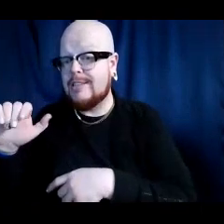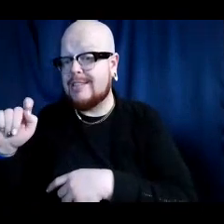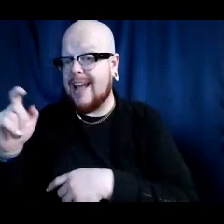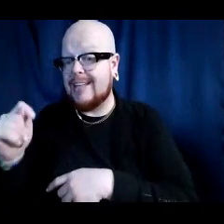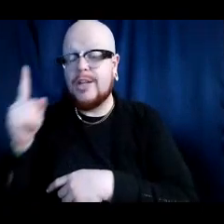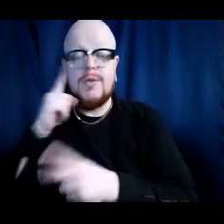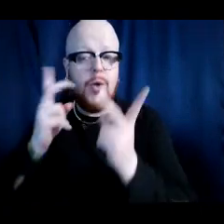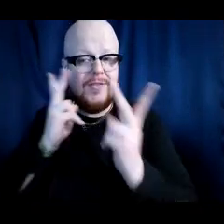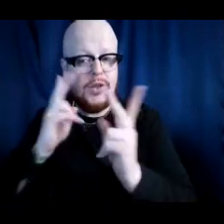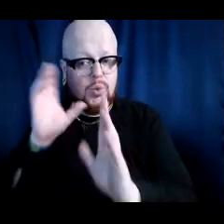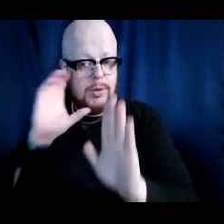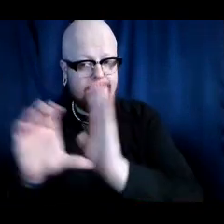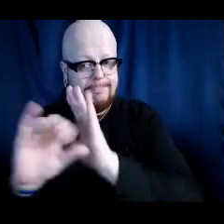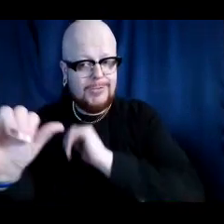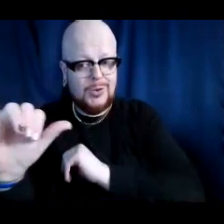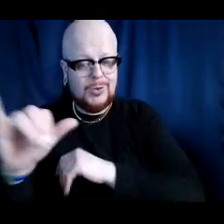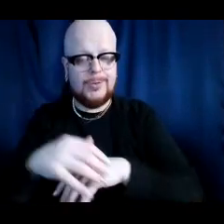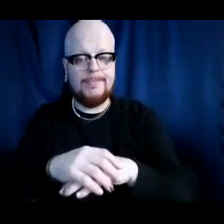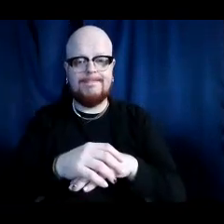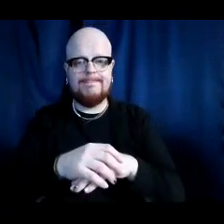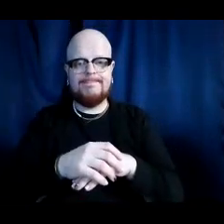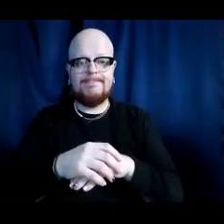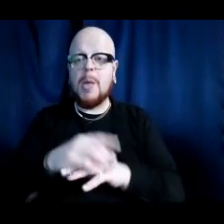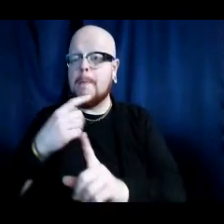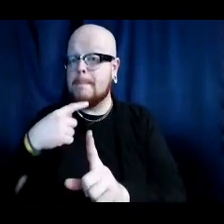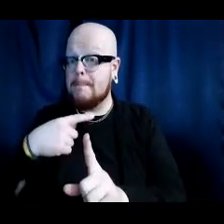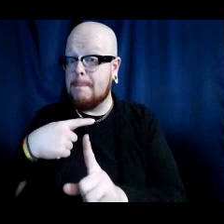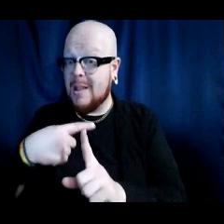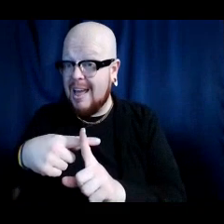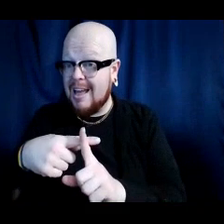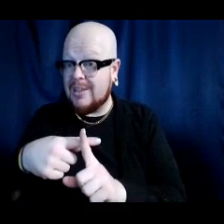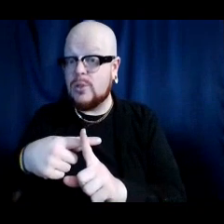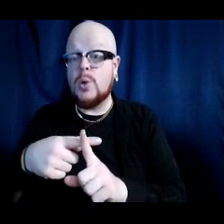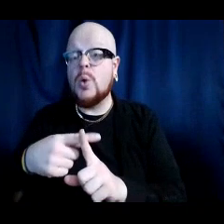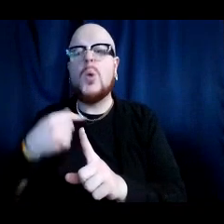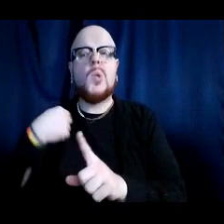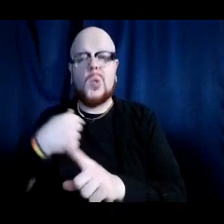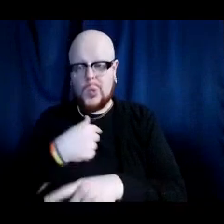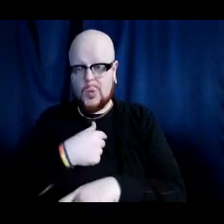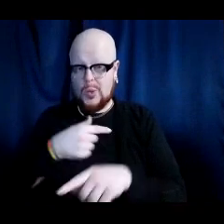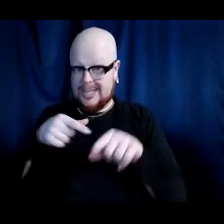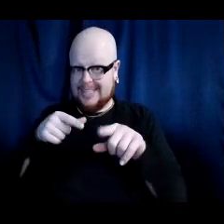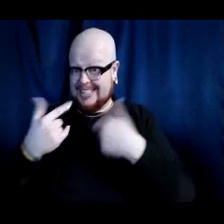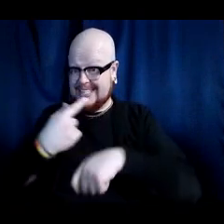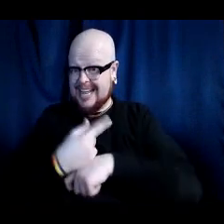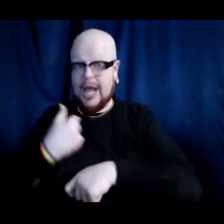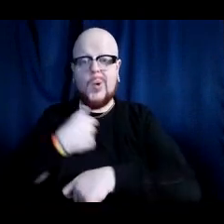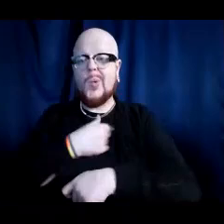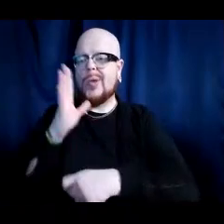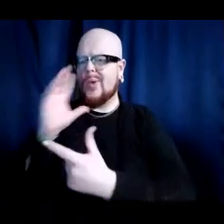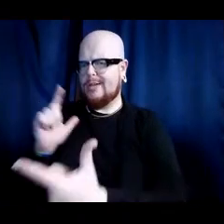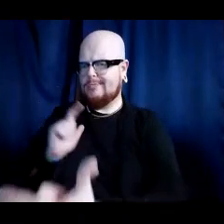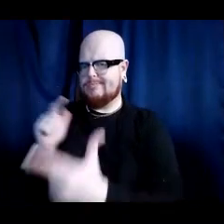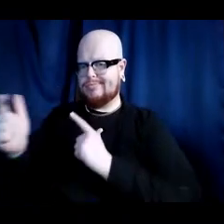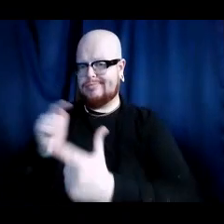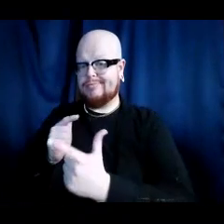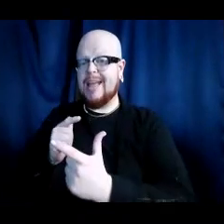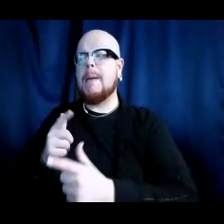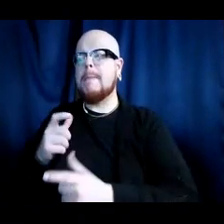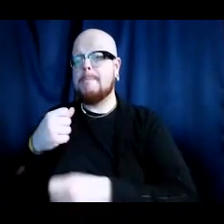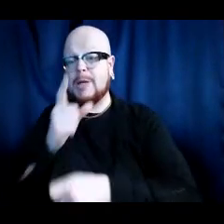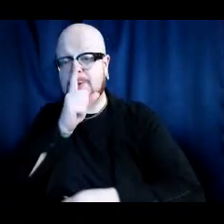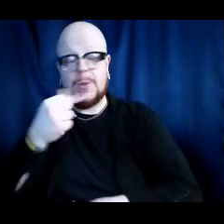in our delivery, we mention each other by name as the conversation goes back and forth to indicate who's speaking. This can be helpful when attendees